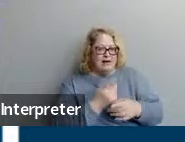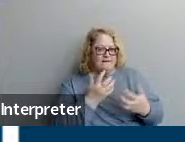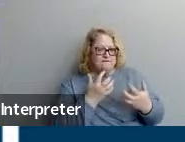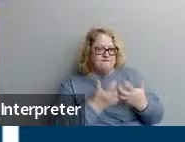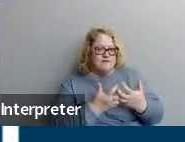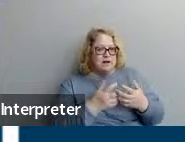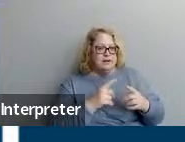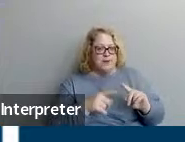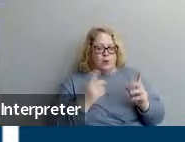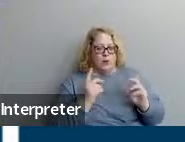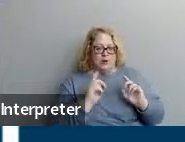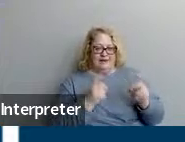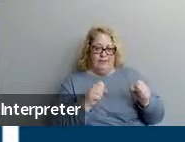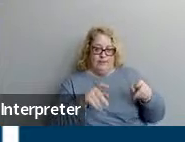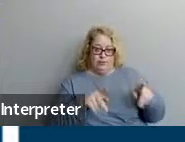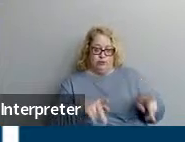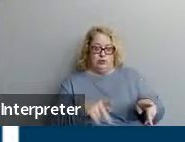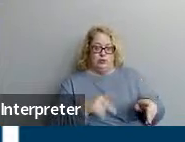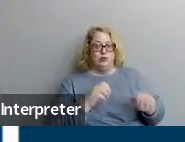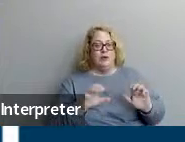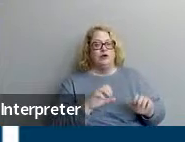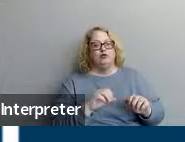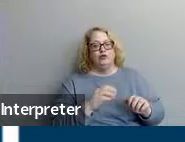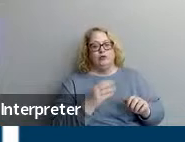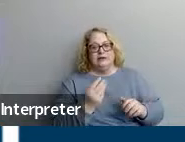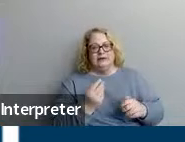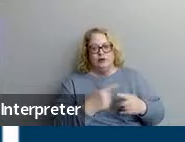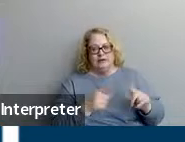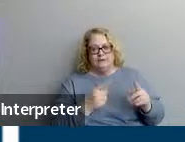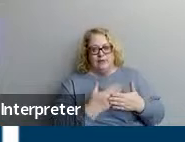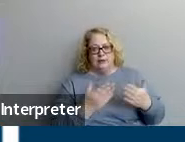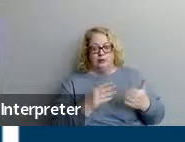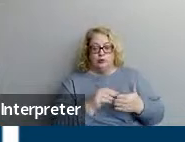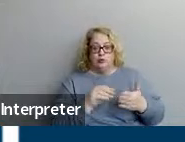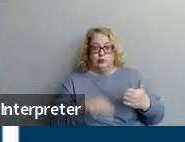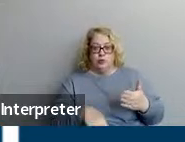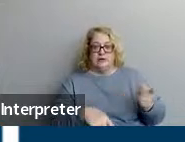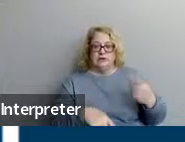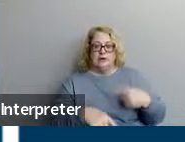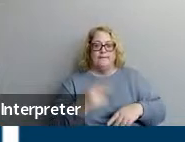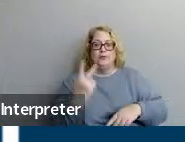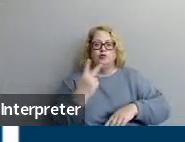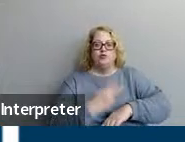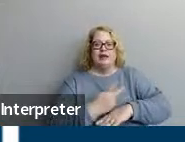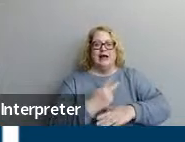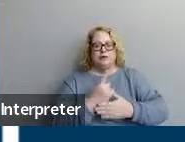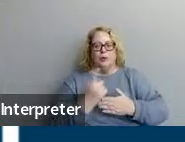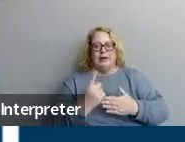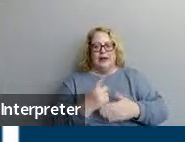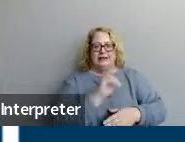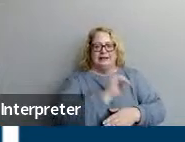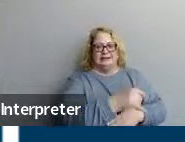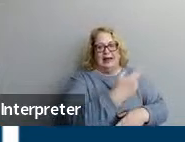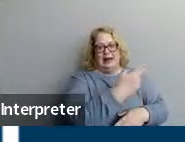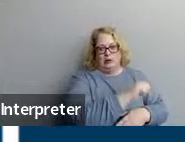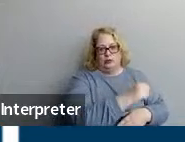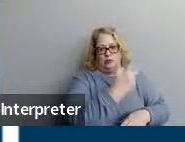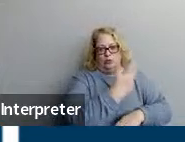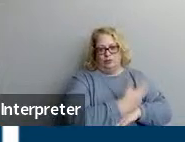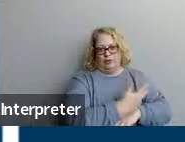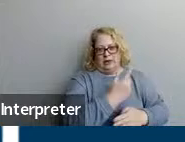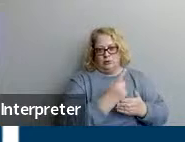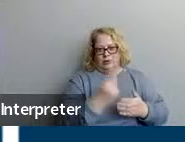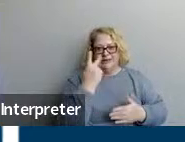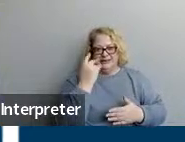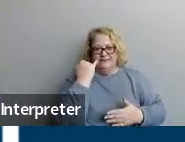an opportunity. So we can do a couple of different things. We've had students come to us 2 days a week and stay at the high school 3 days a week. So we see if